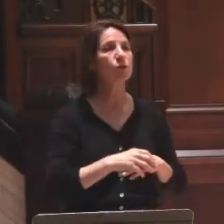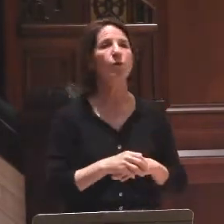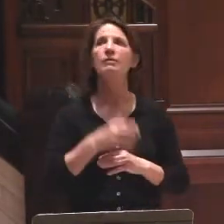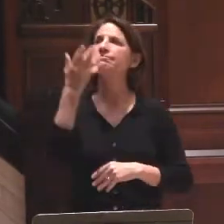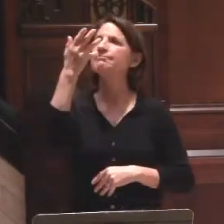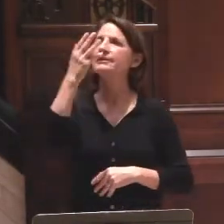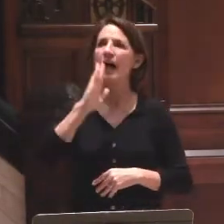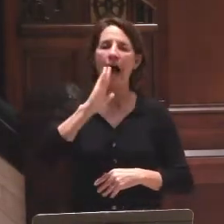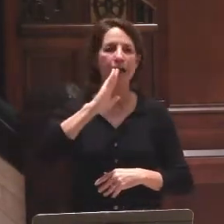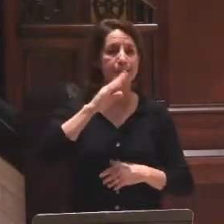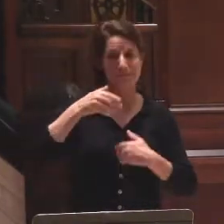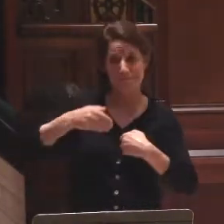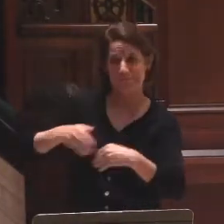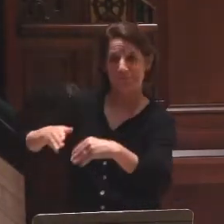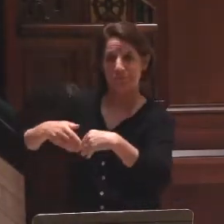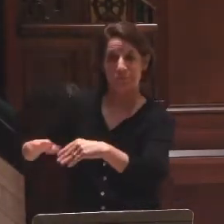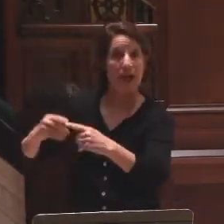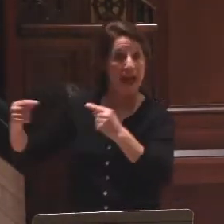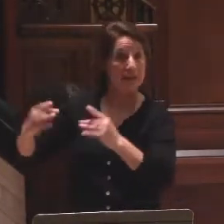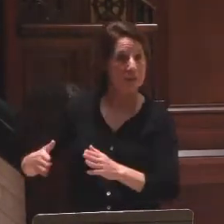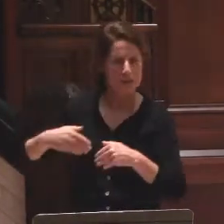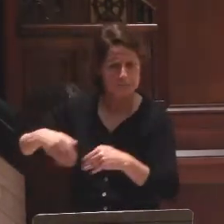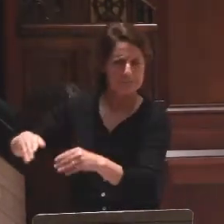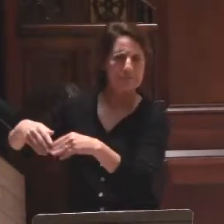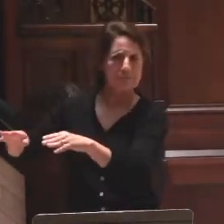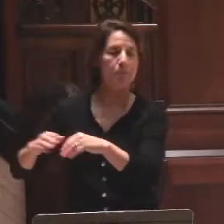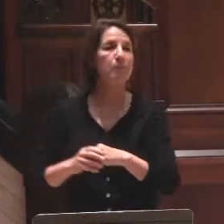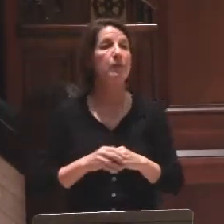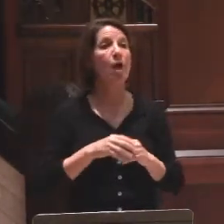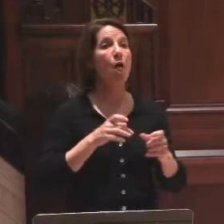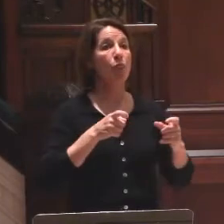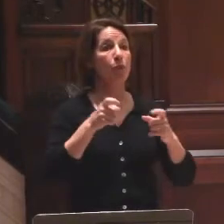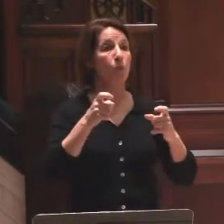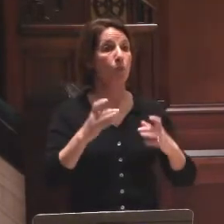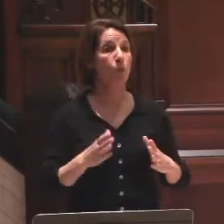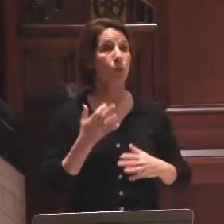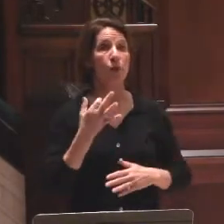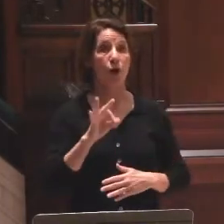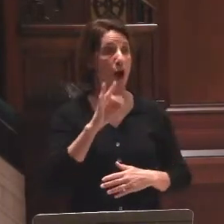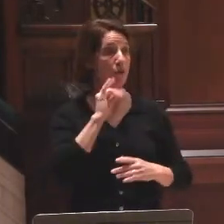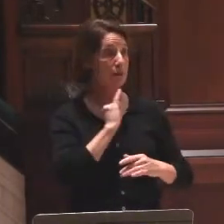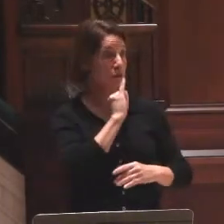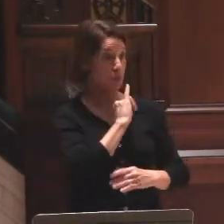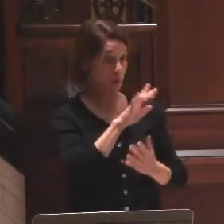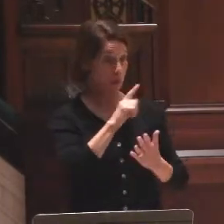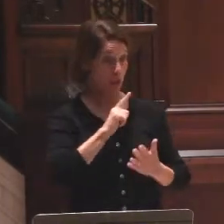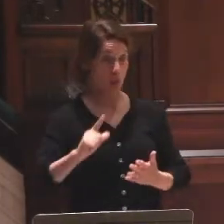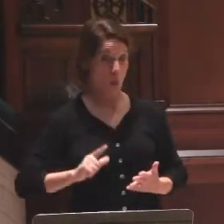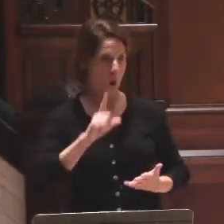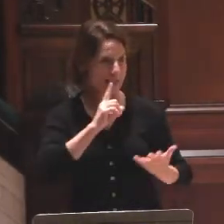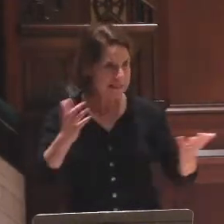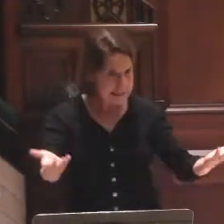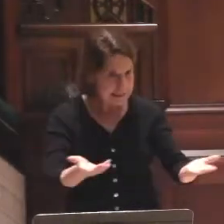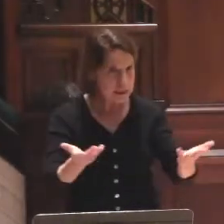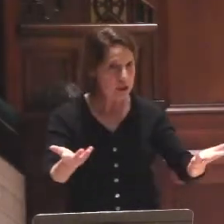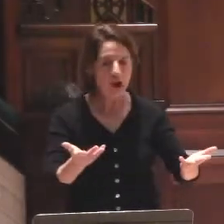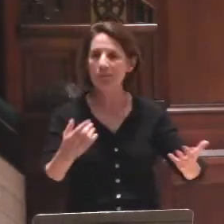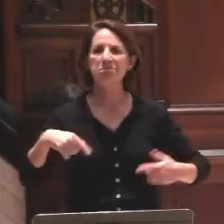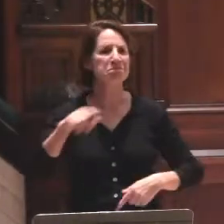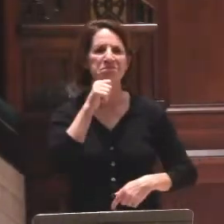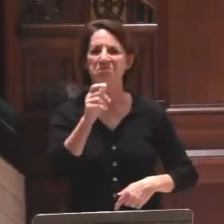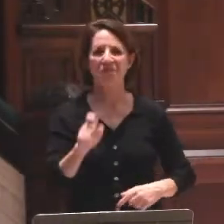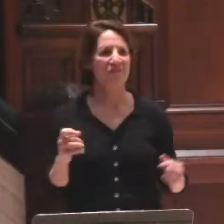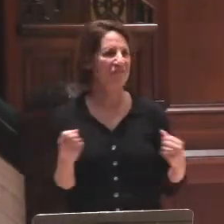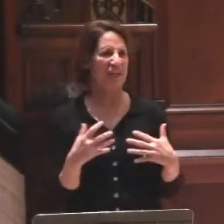away your enemies. The ruler of Israel, the Lord, is in your midst. You have no further misfortune to